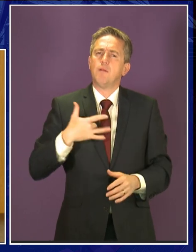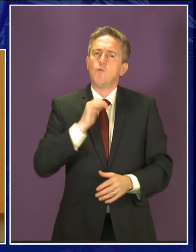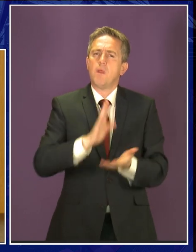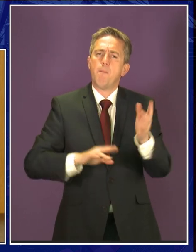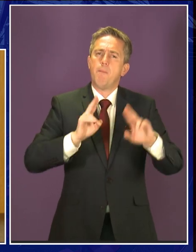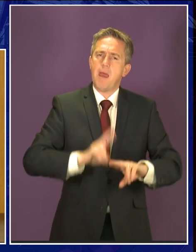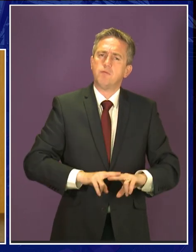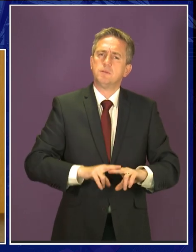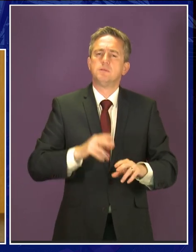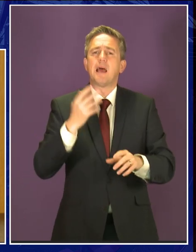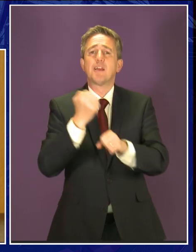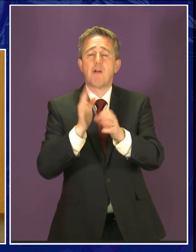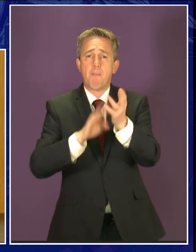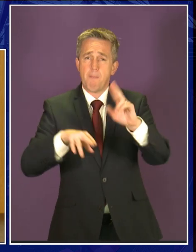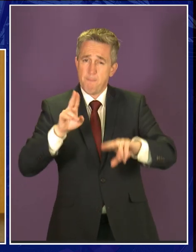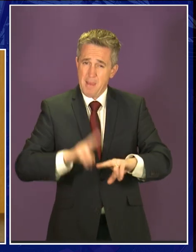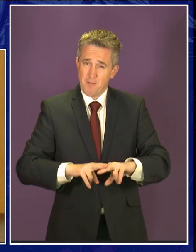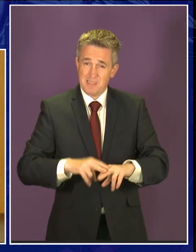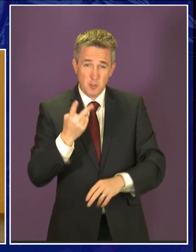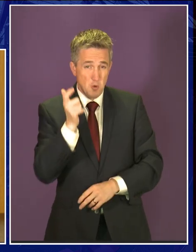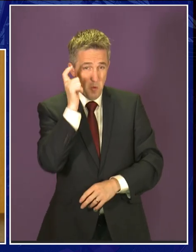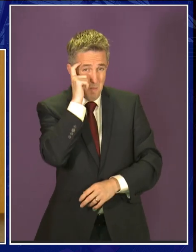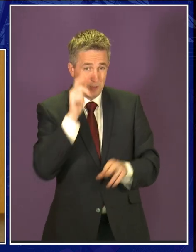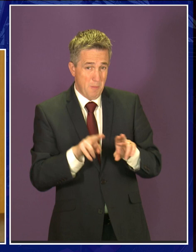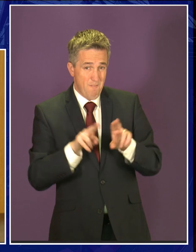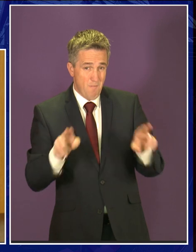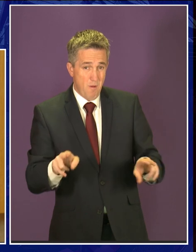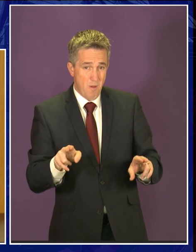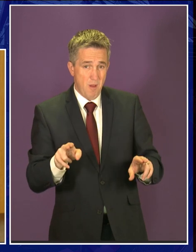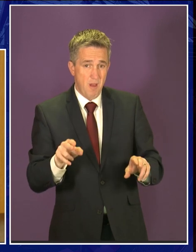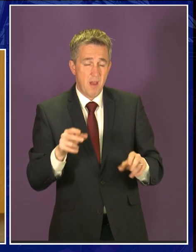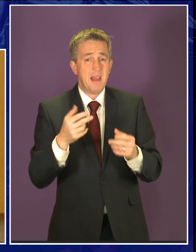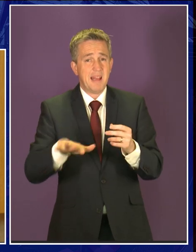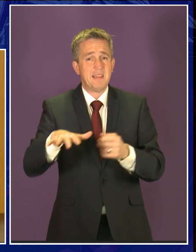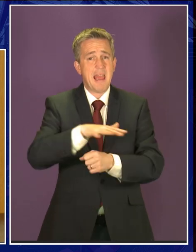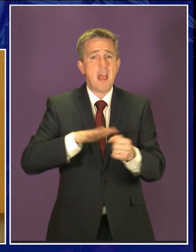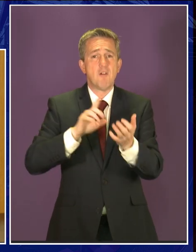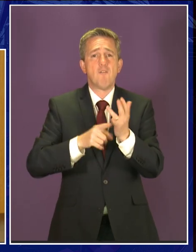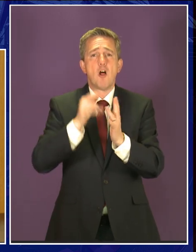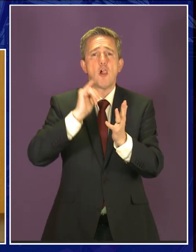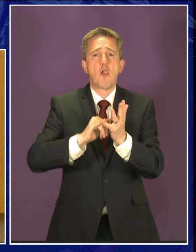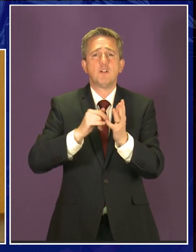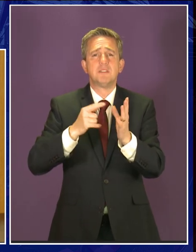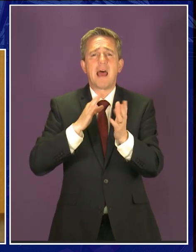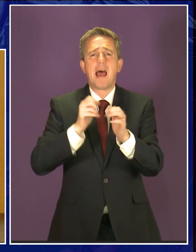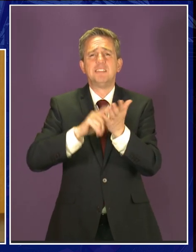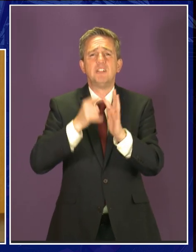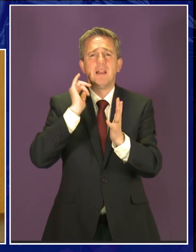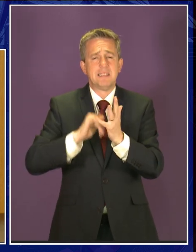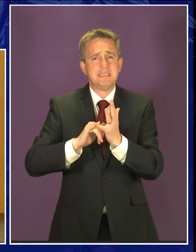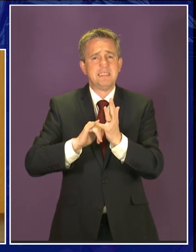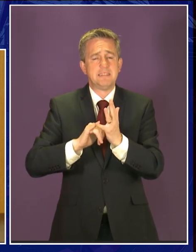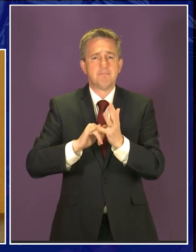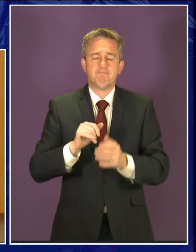parents, sibling, and grandparents in a small 2-bedroom apartment in the Rampart District neighborhood in Los Angeles, the